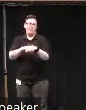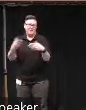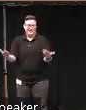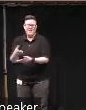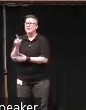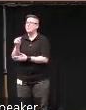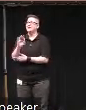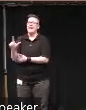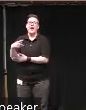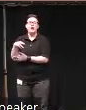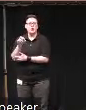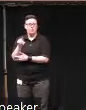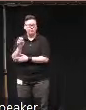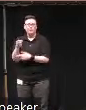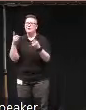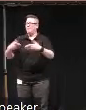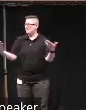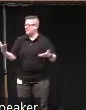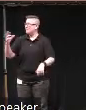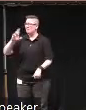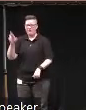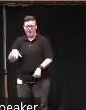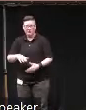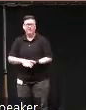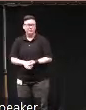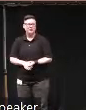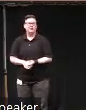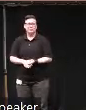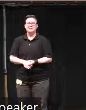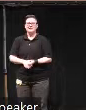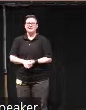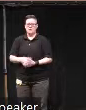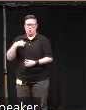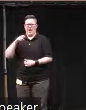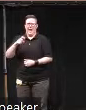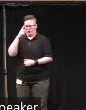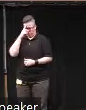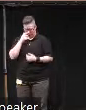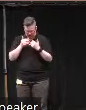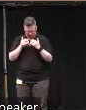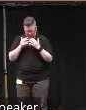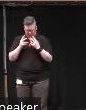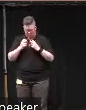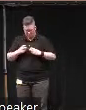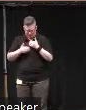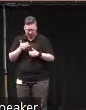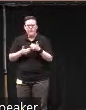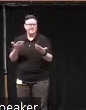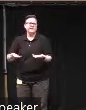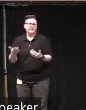Daniel Prude incident that we had to deal, we had to process locally as